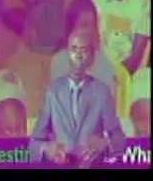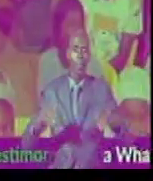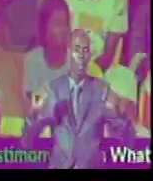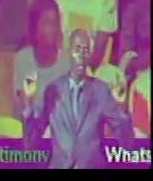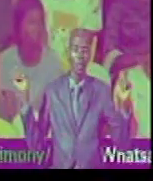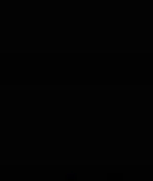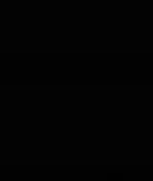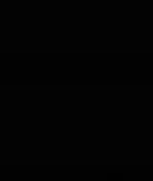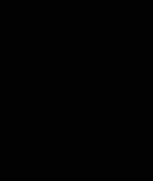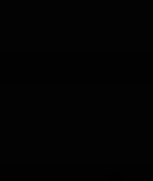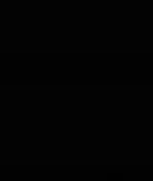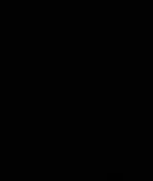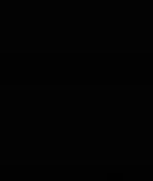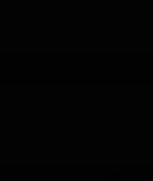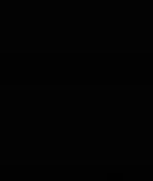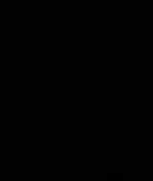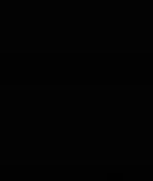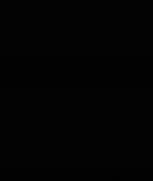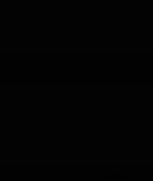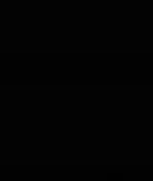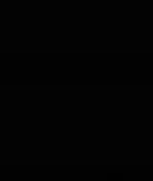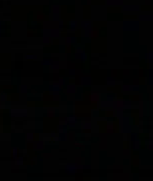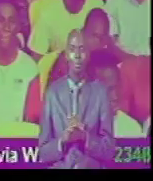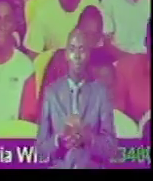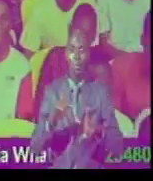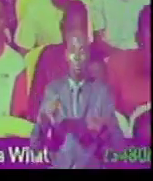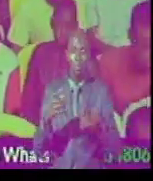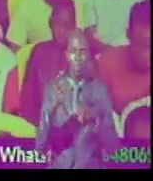Hallelujah. Don't hide.